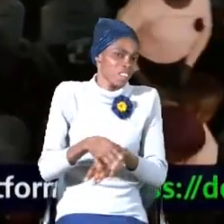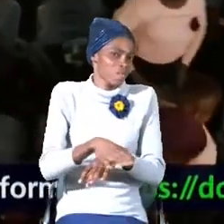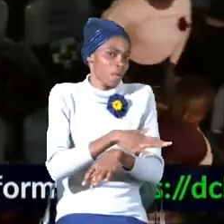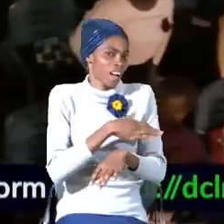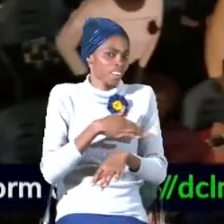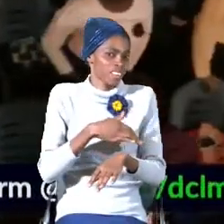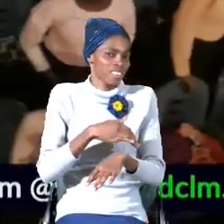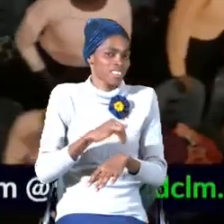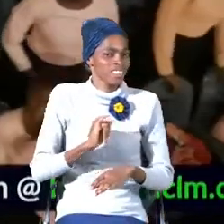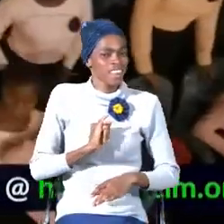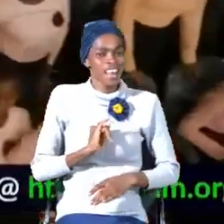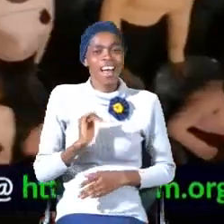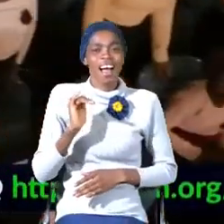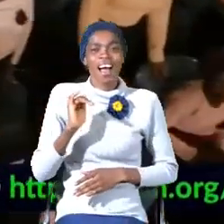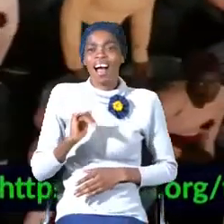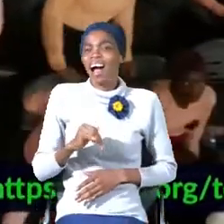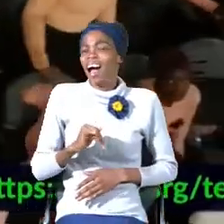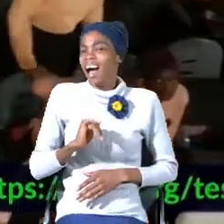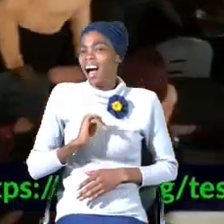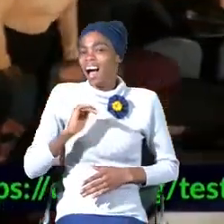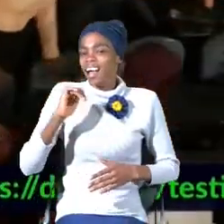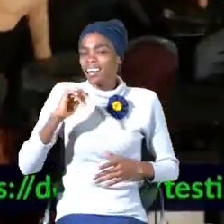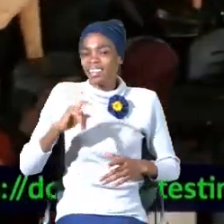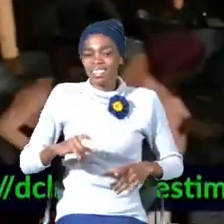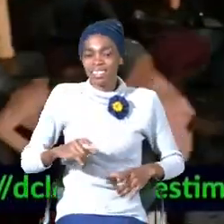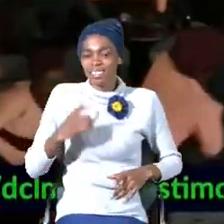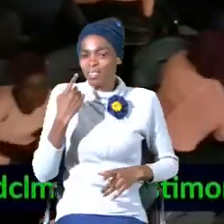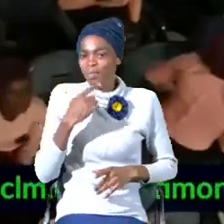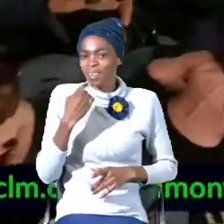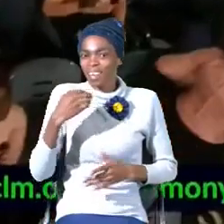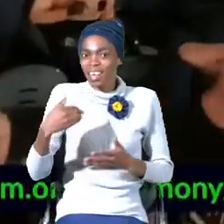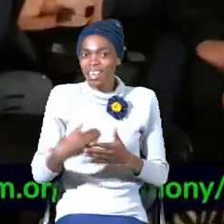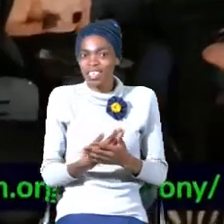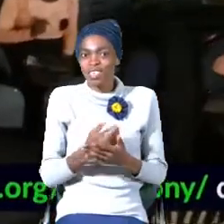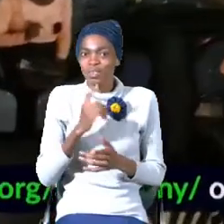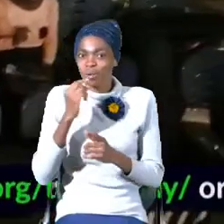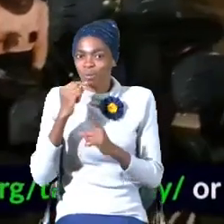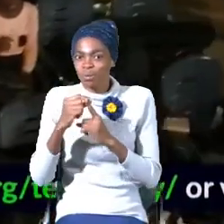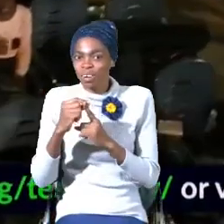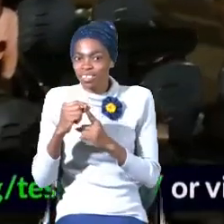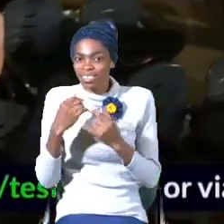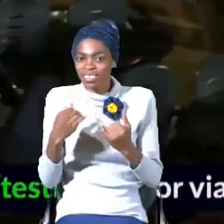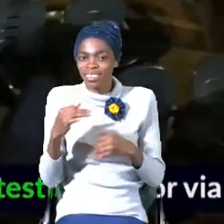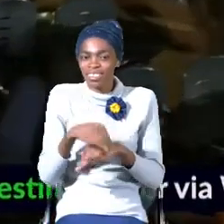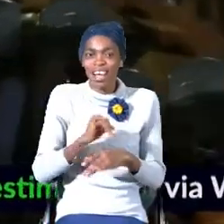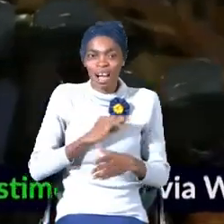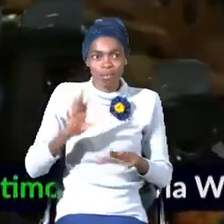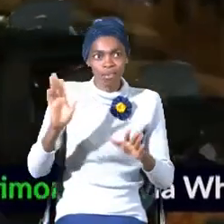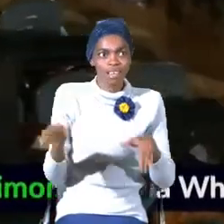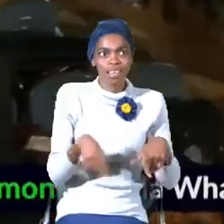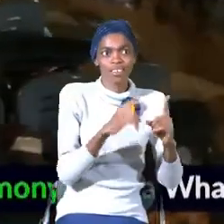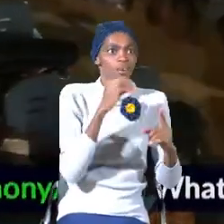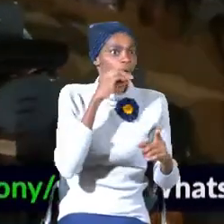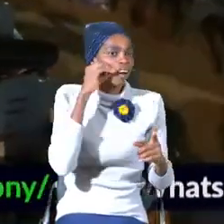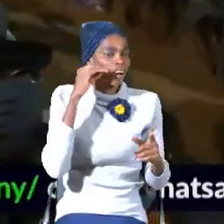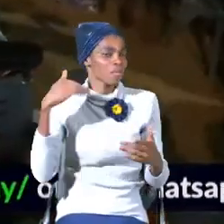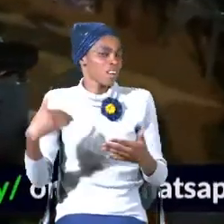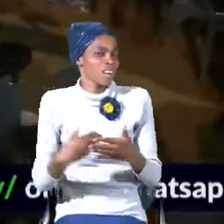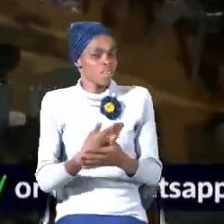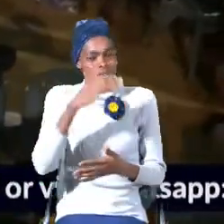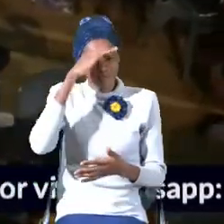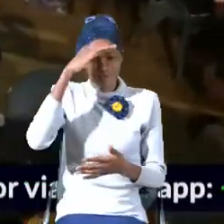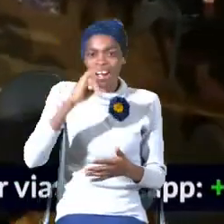I speak a new tongue from tonight. I will live here a new man. I am full